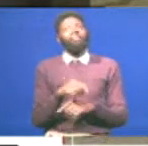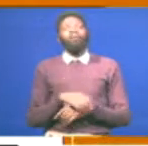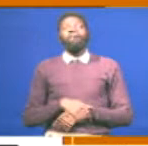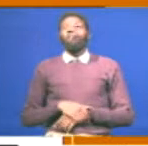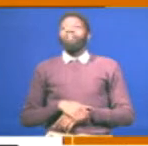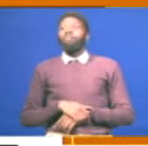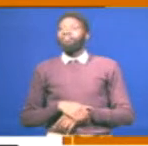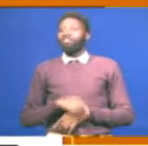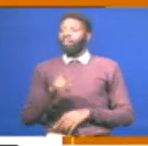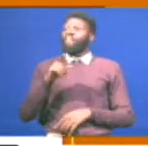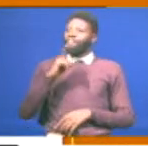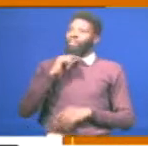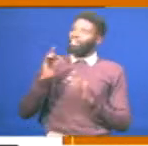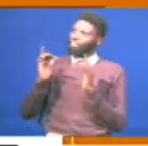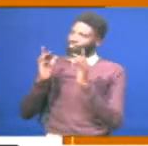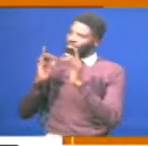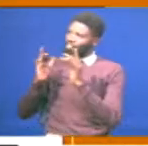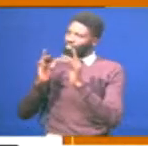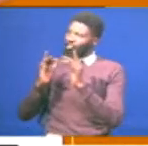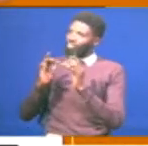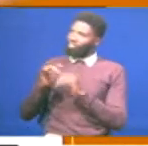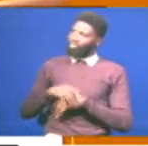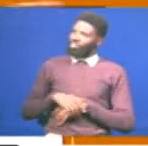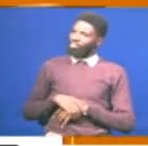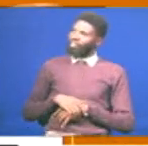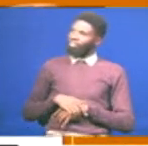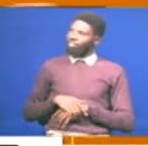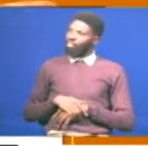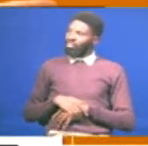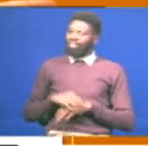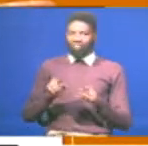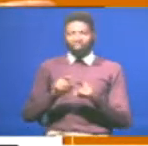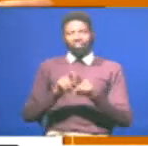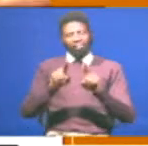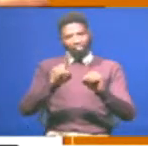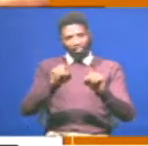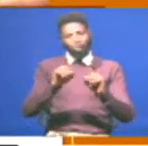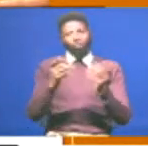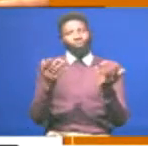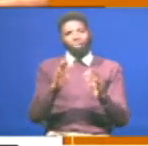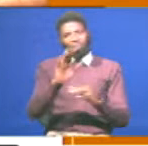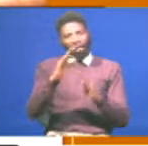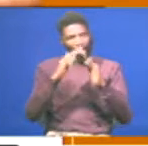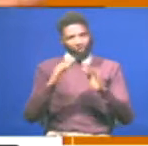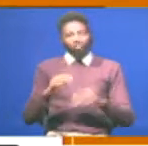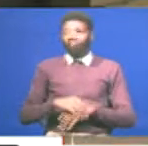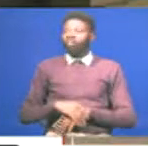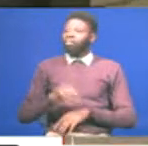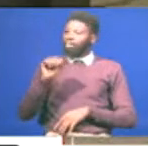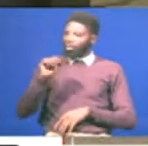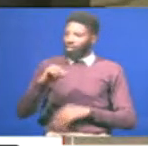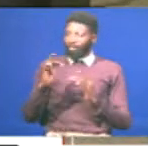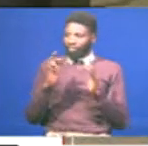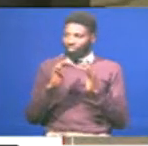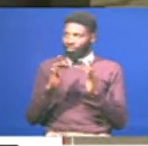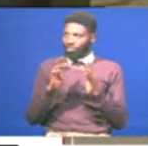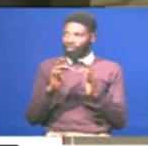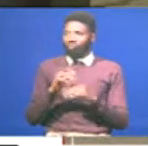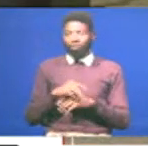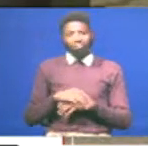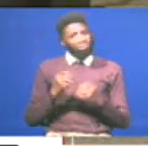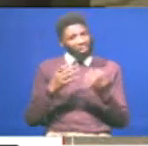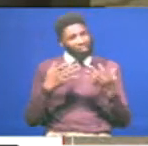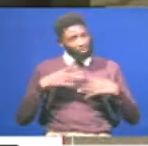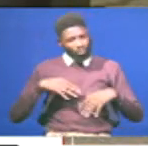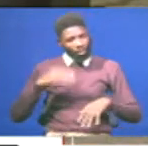of internet. Right. Okay? Sure. It was actually tested at your house. Yes, internet came through one of my... Not many people know that.